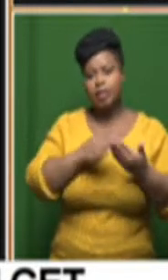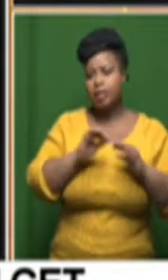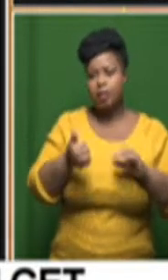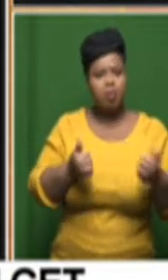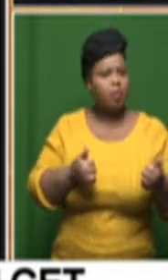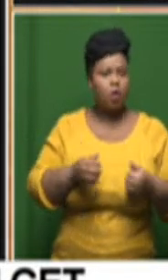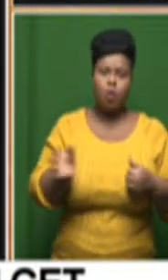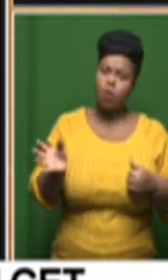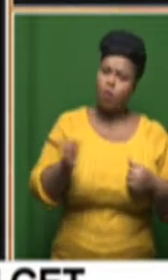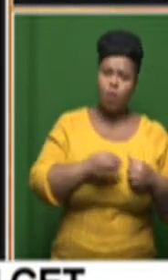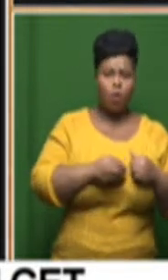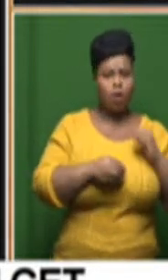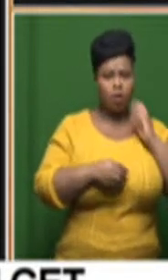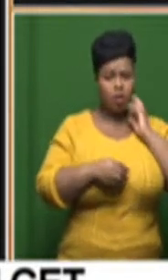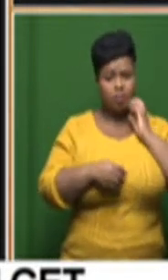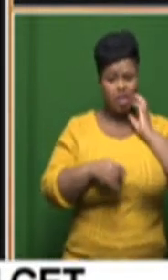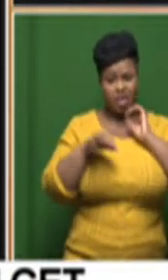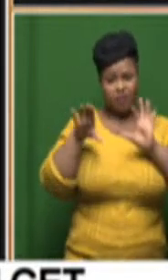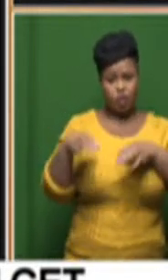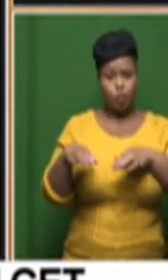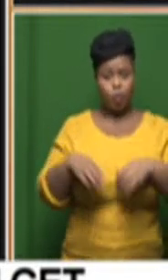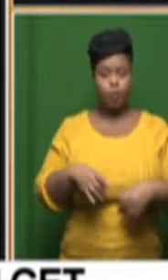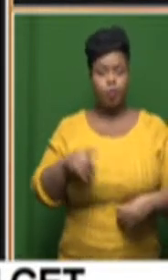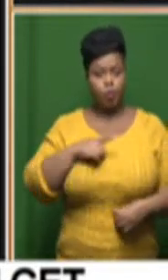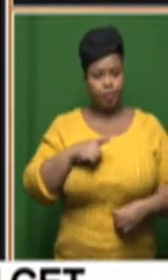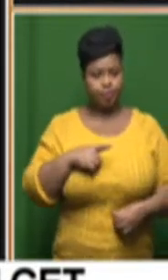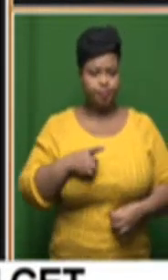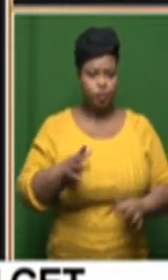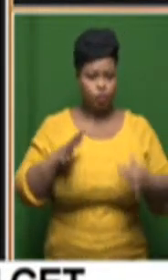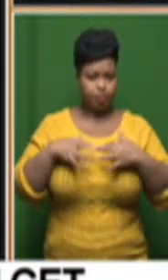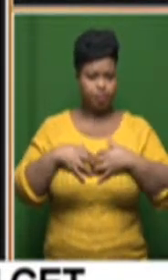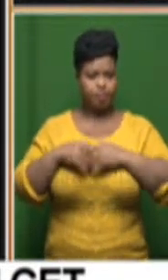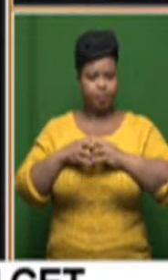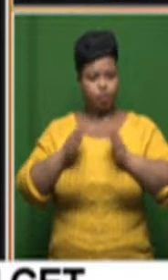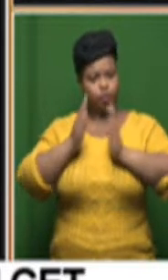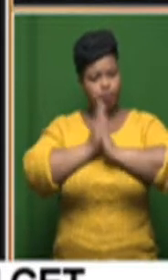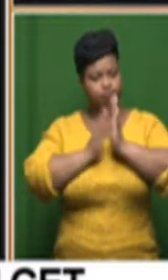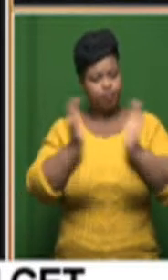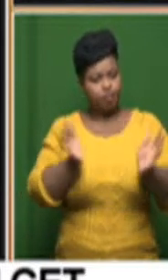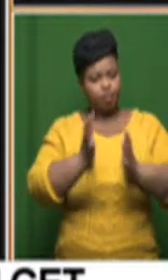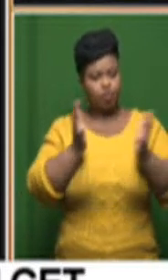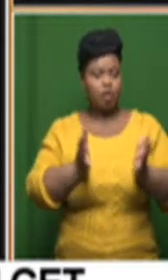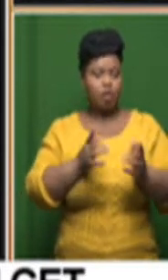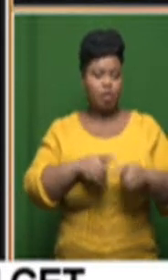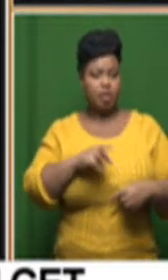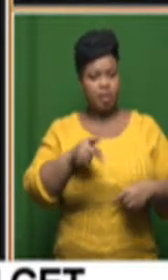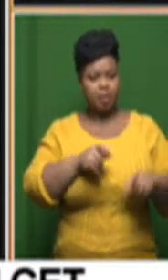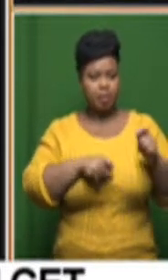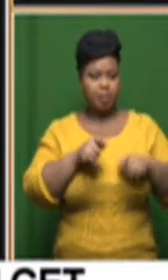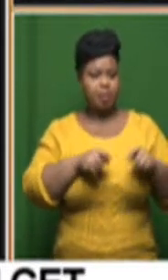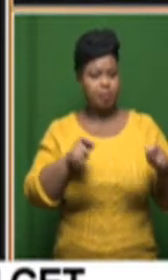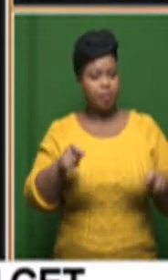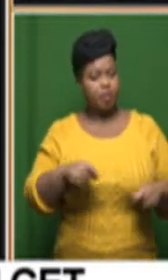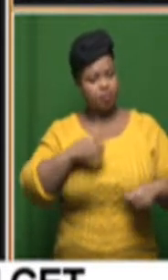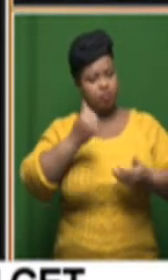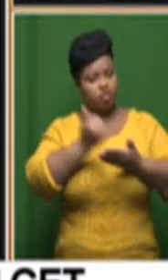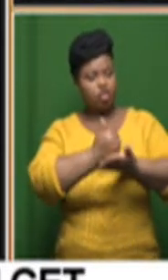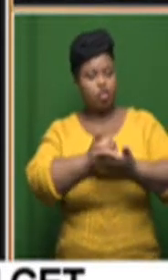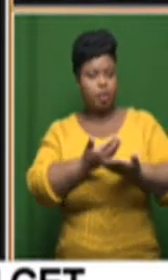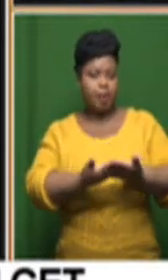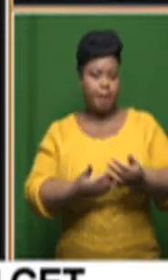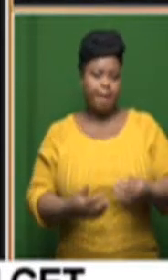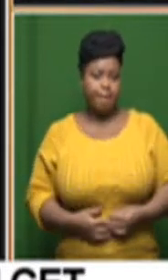neighborhoods, everyone had a group to encourage fellow people to